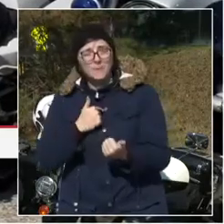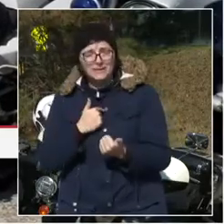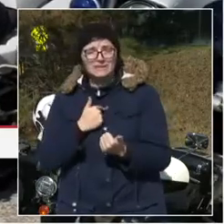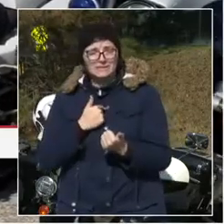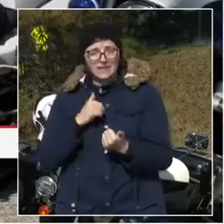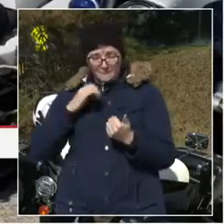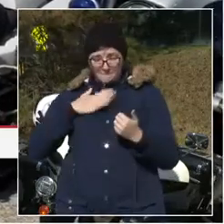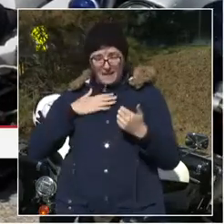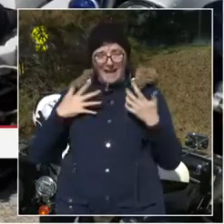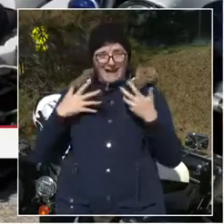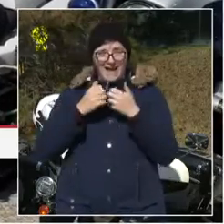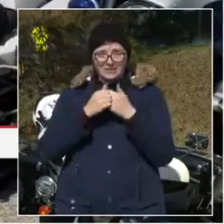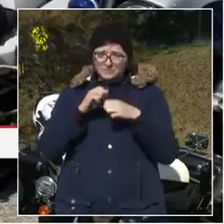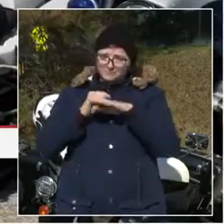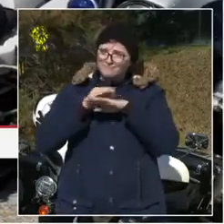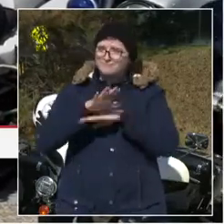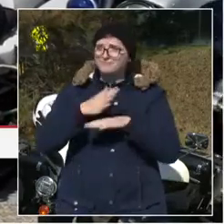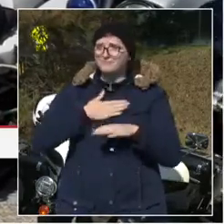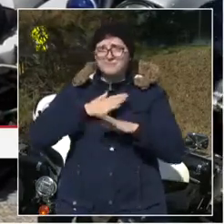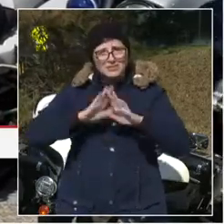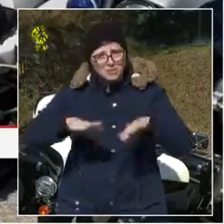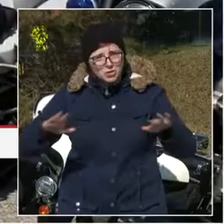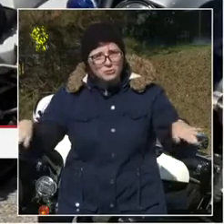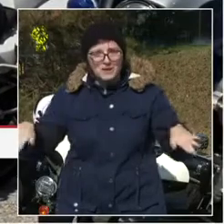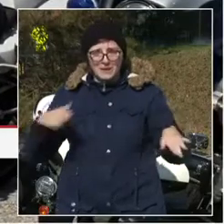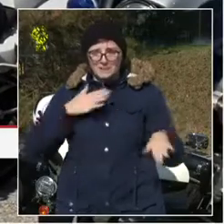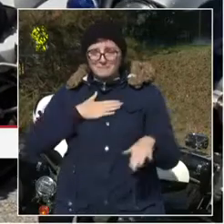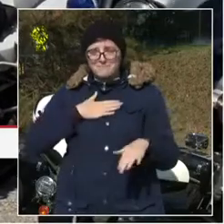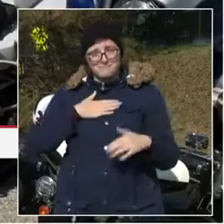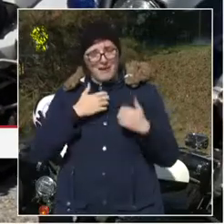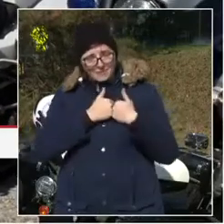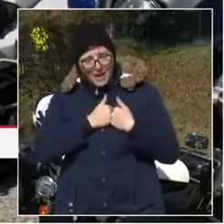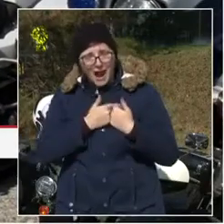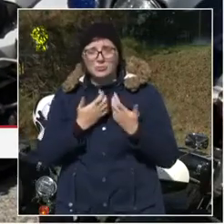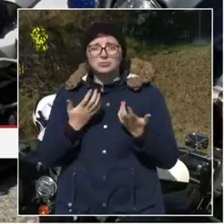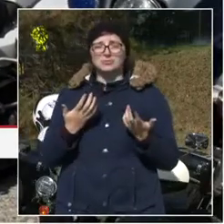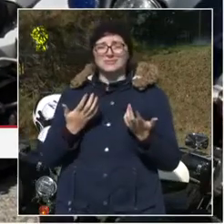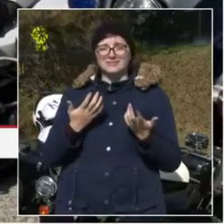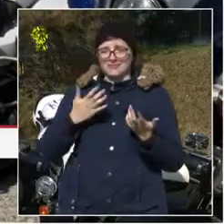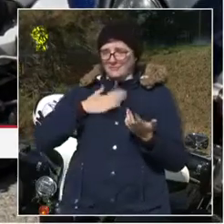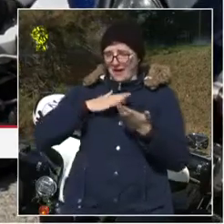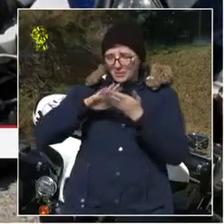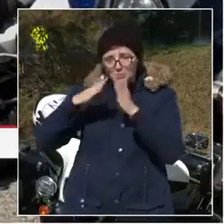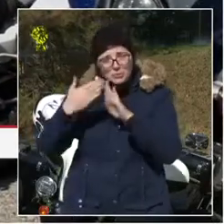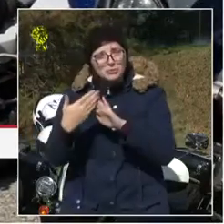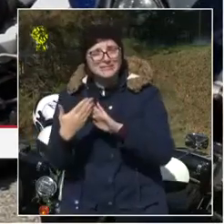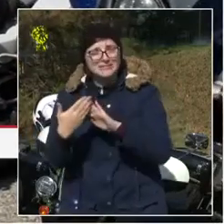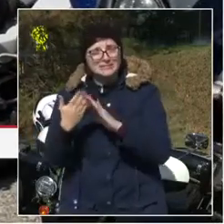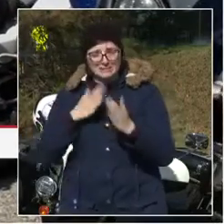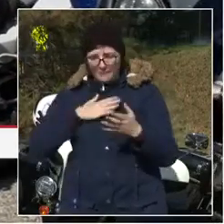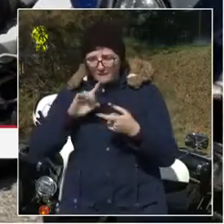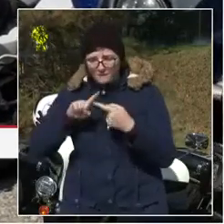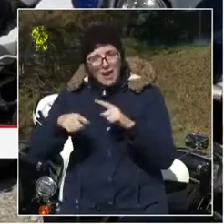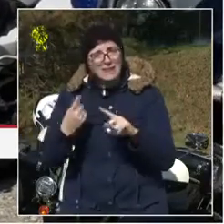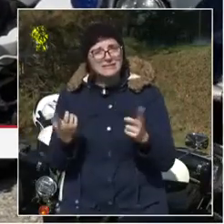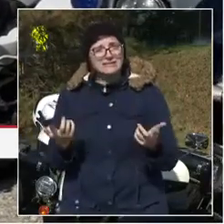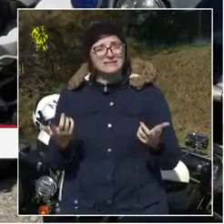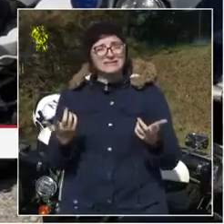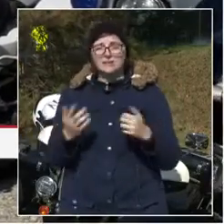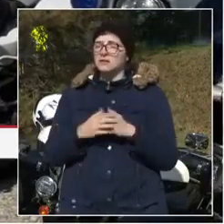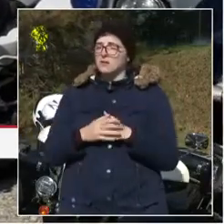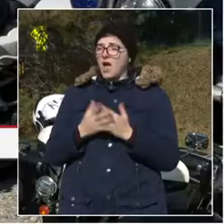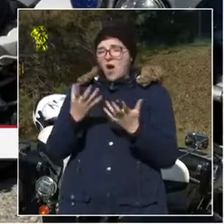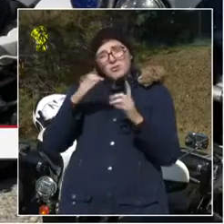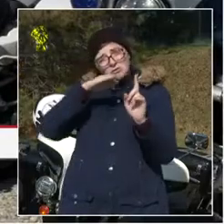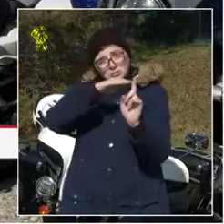accident affected my children, my spouse, family, and members of my community. I would like to take this opportunity